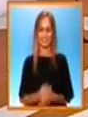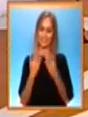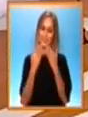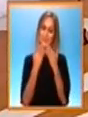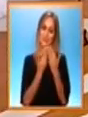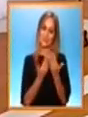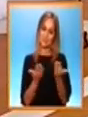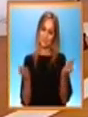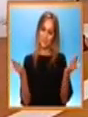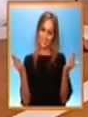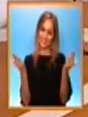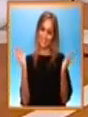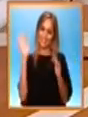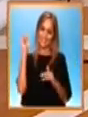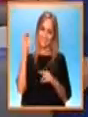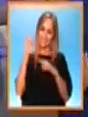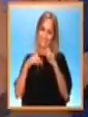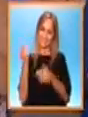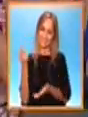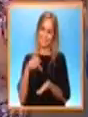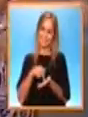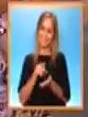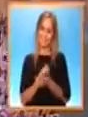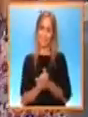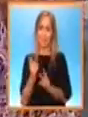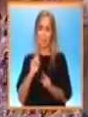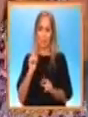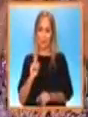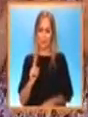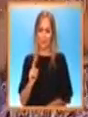Obrigada. Obrigado, obrigado. Até já, já voltamos. Ai, não é